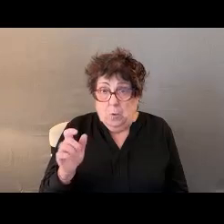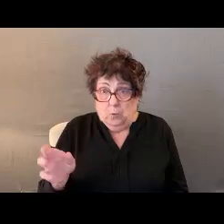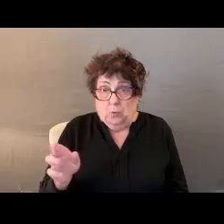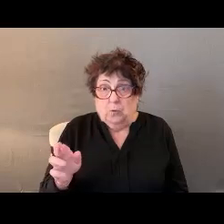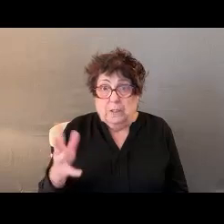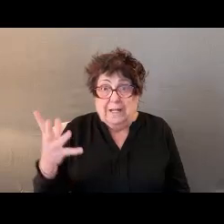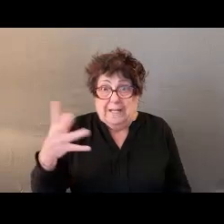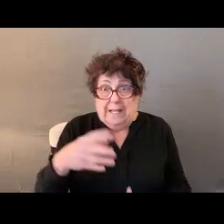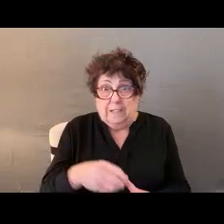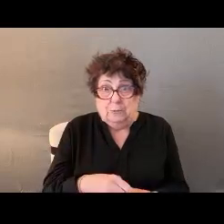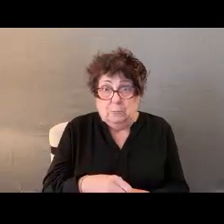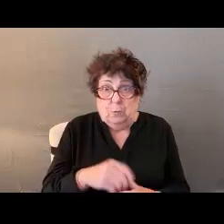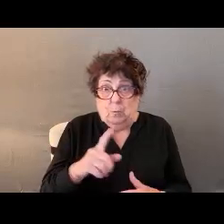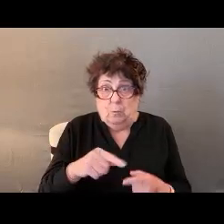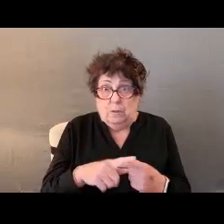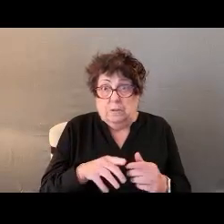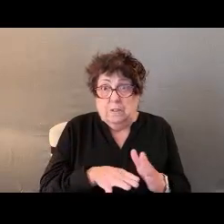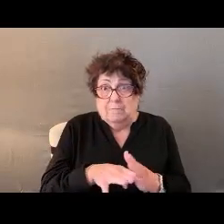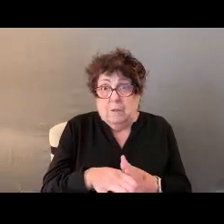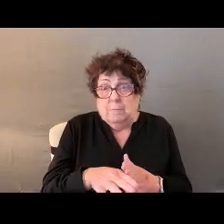agency? Yeah.